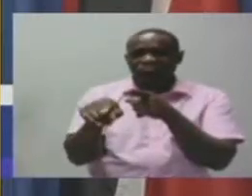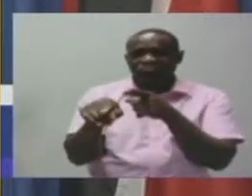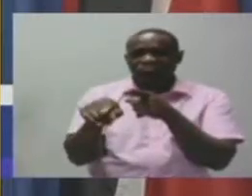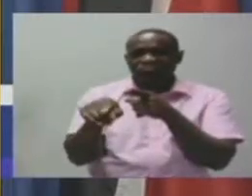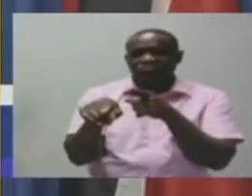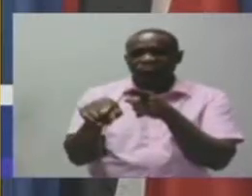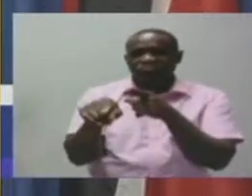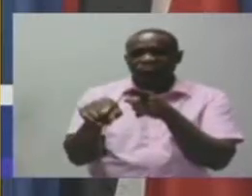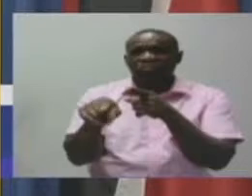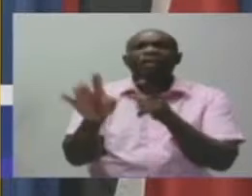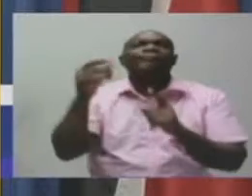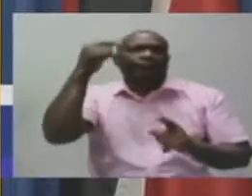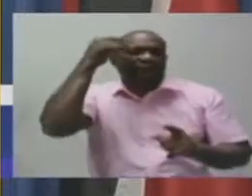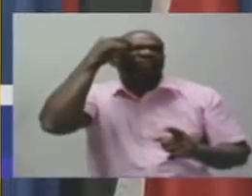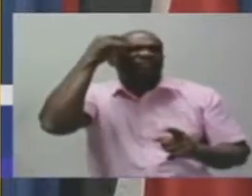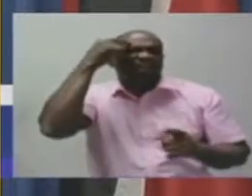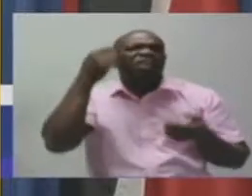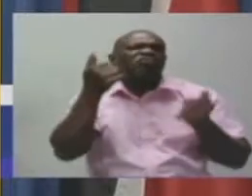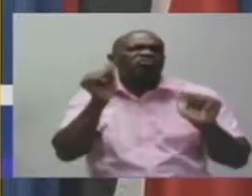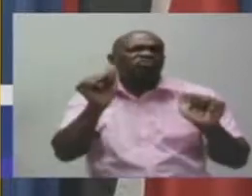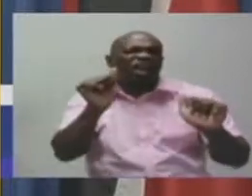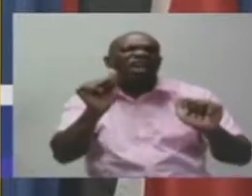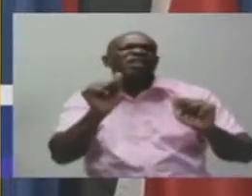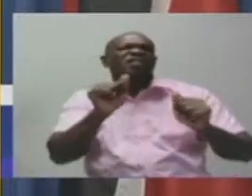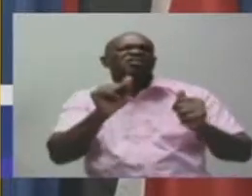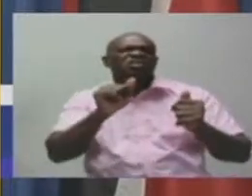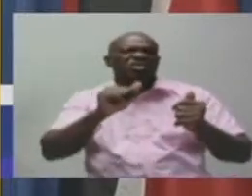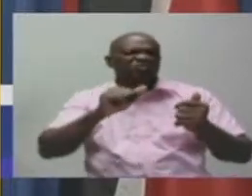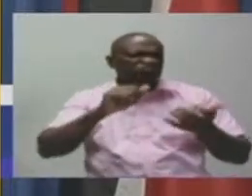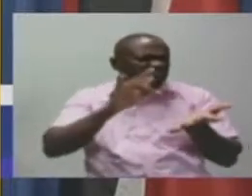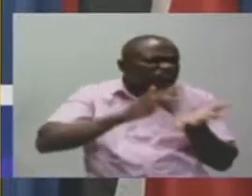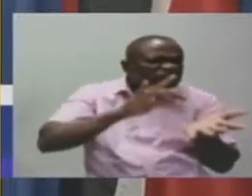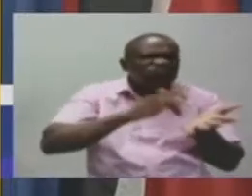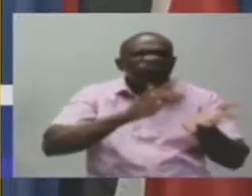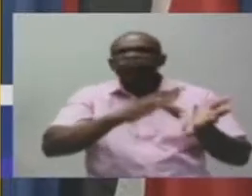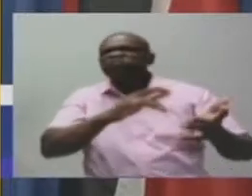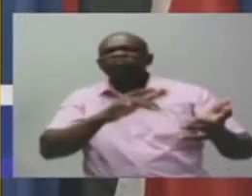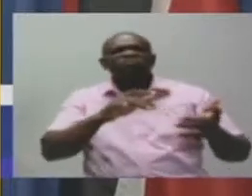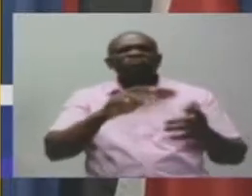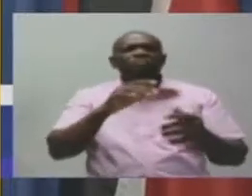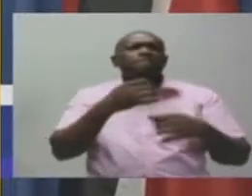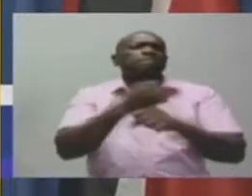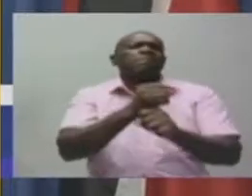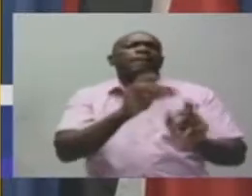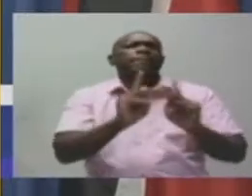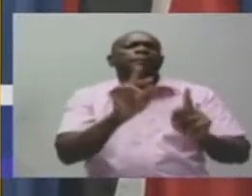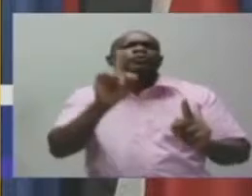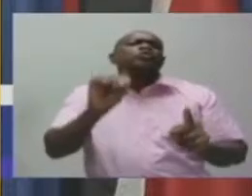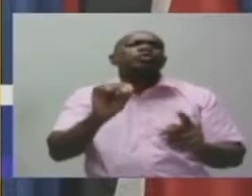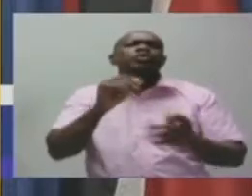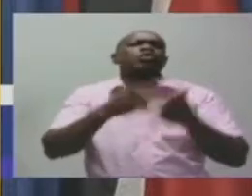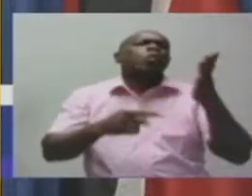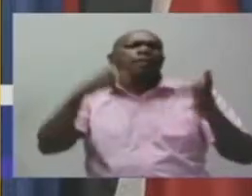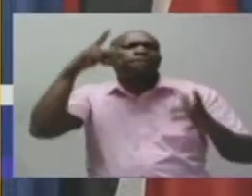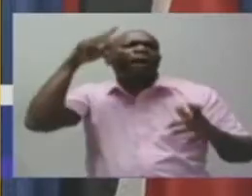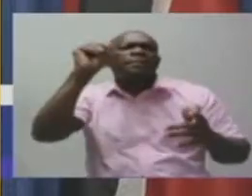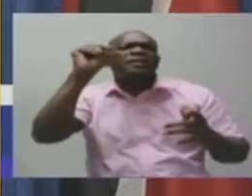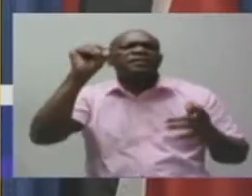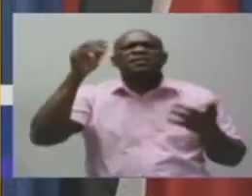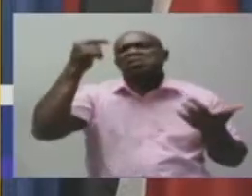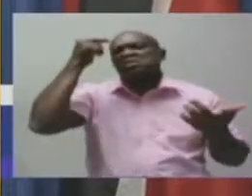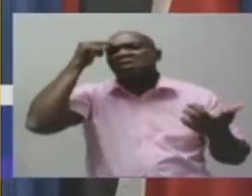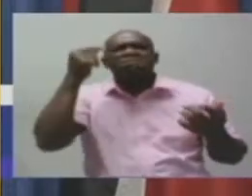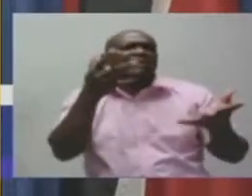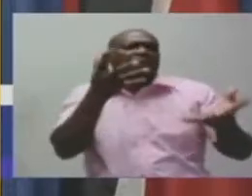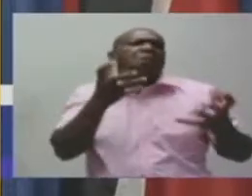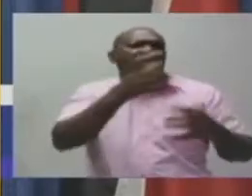the government's way of bullying the country to do what the Prime Minister wants and the government to do what it wants,